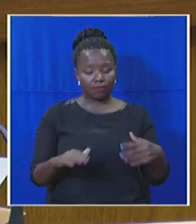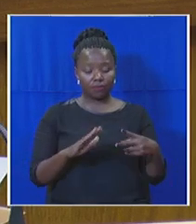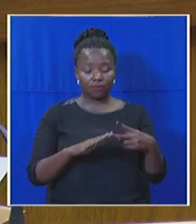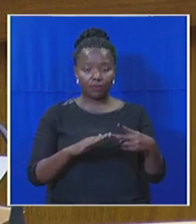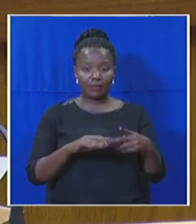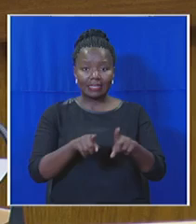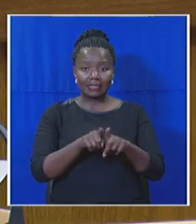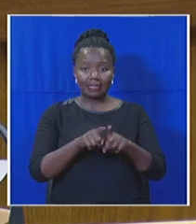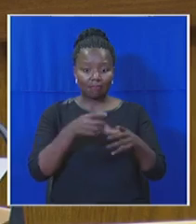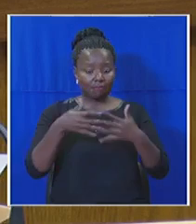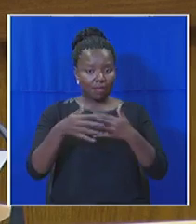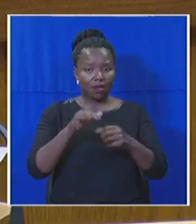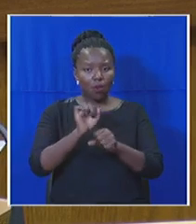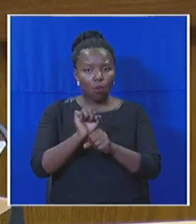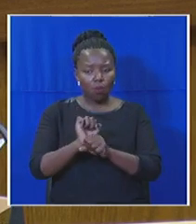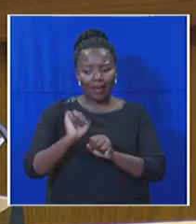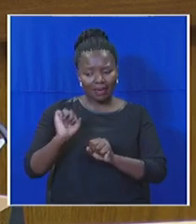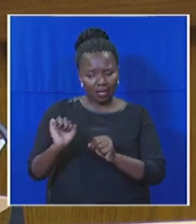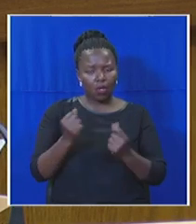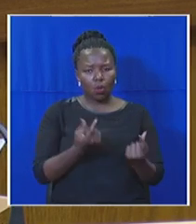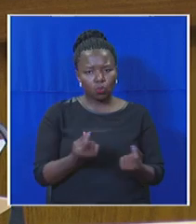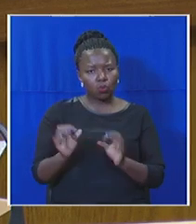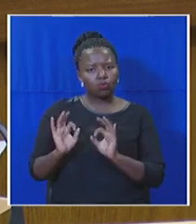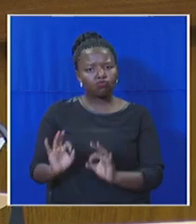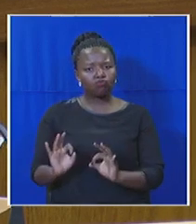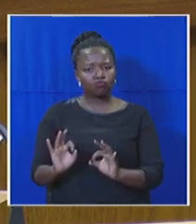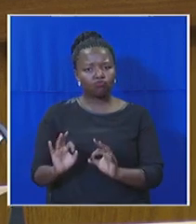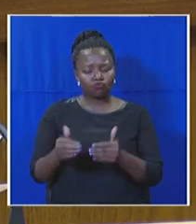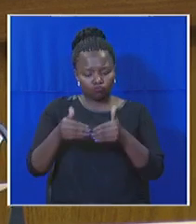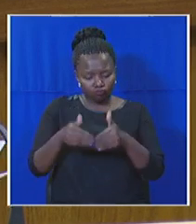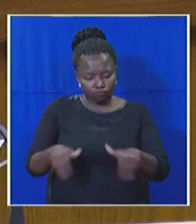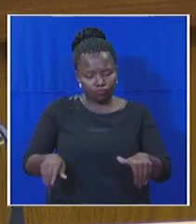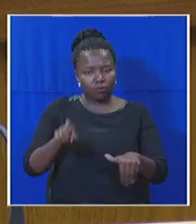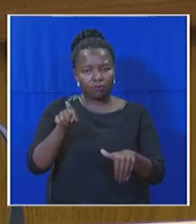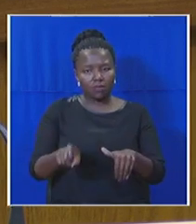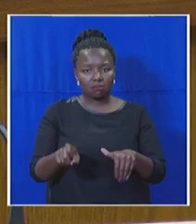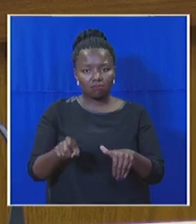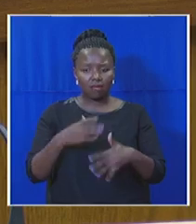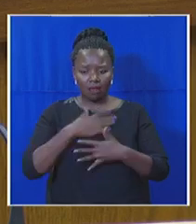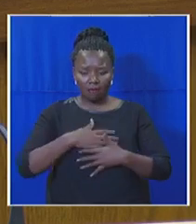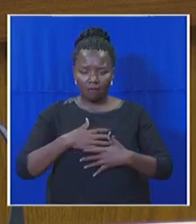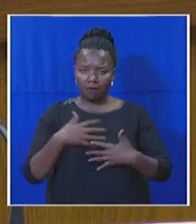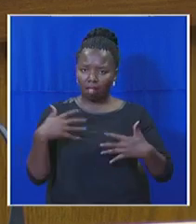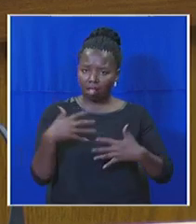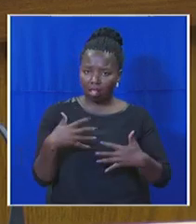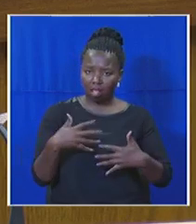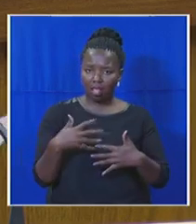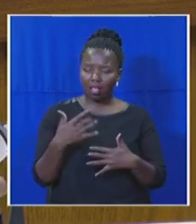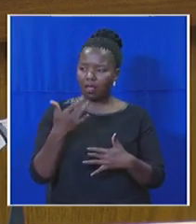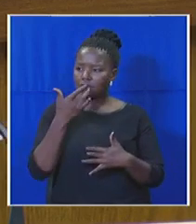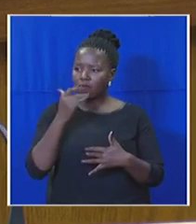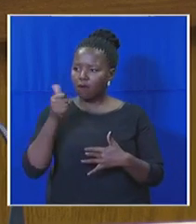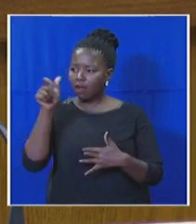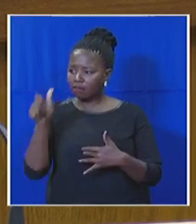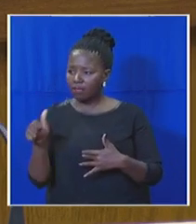and perform their duties independently without fear, favor,